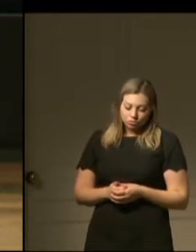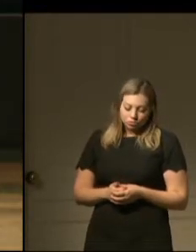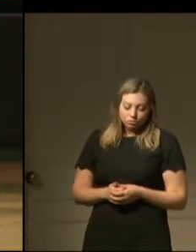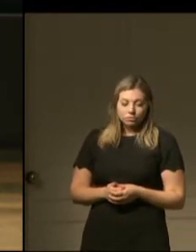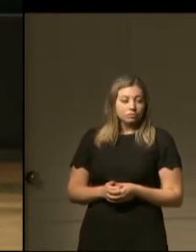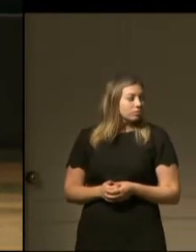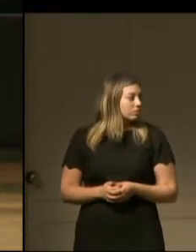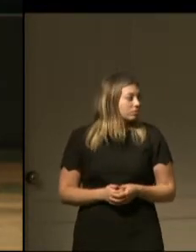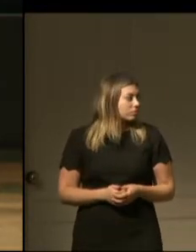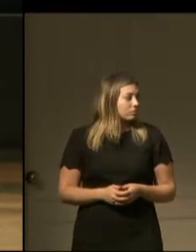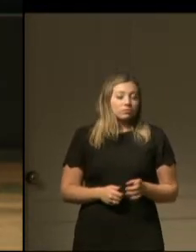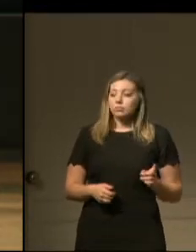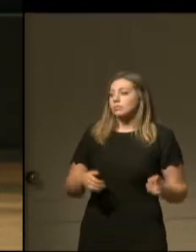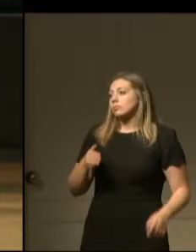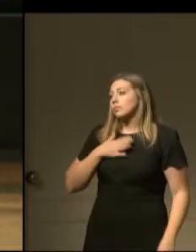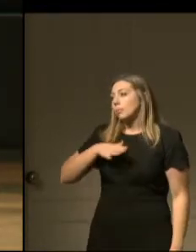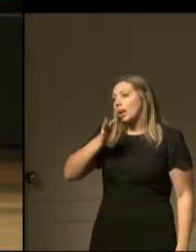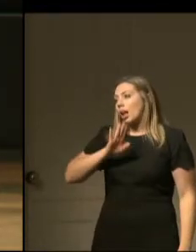My God, yes.